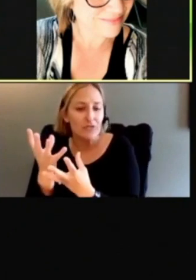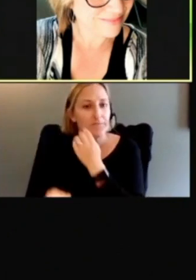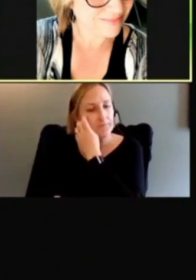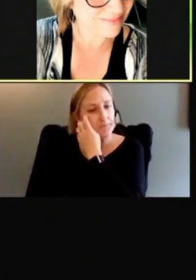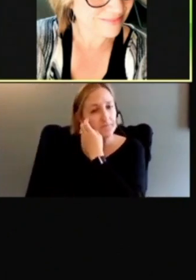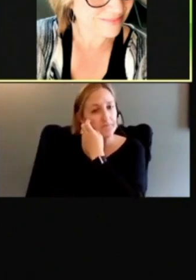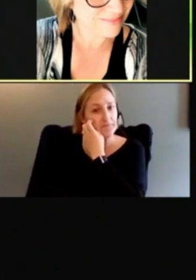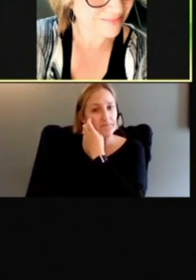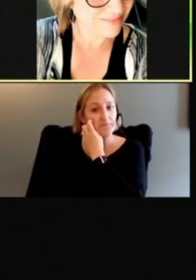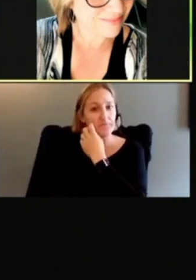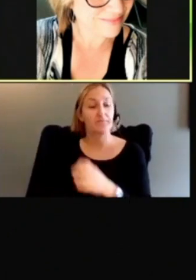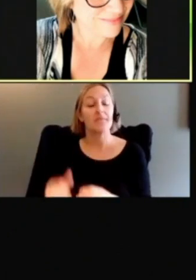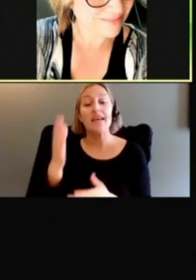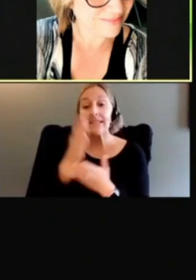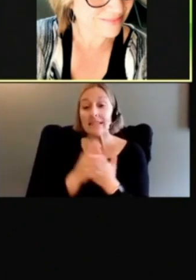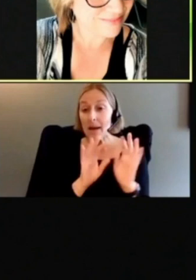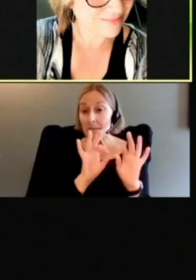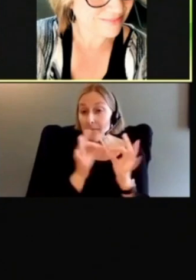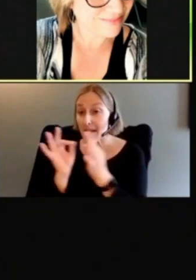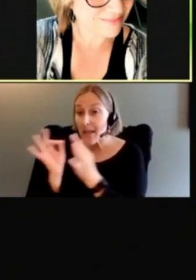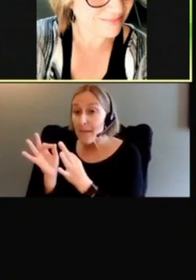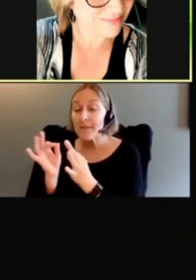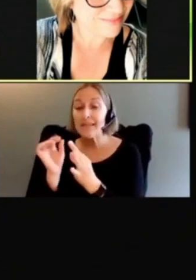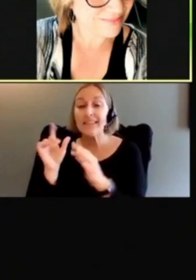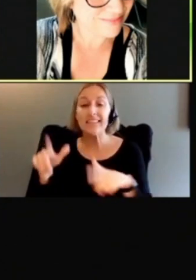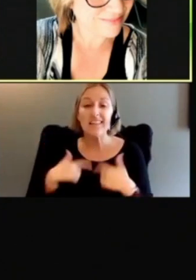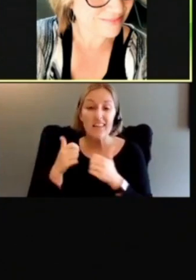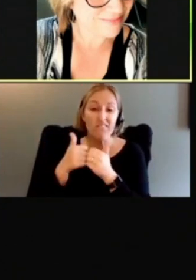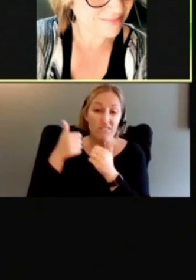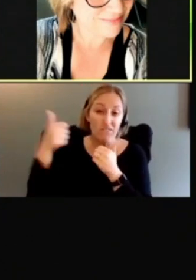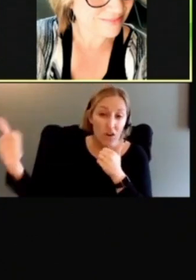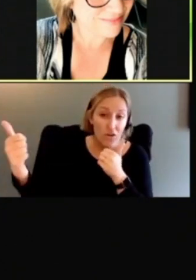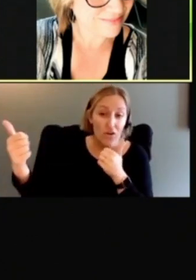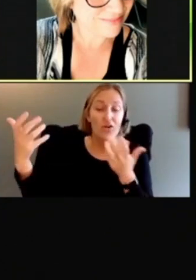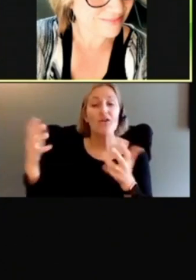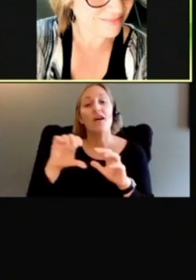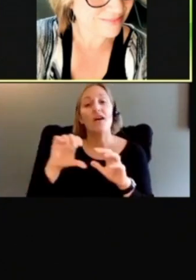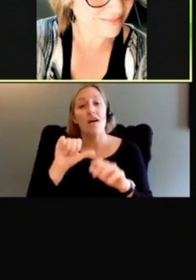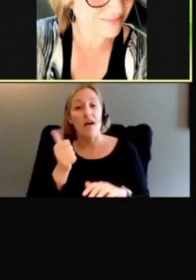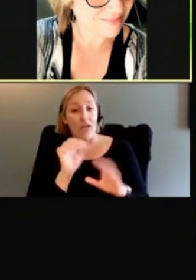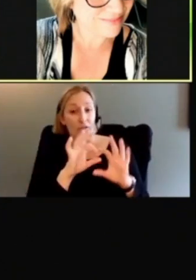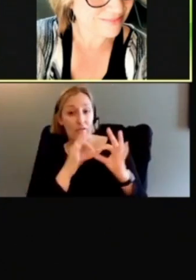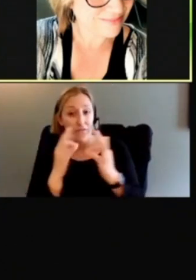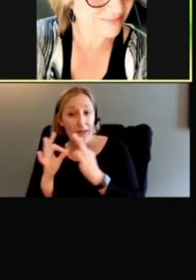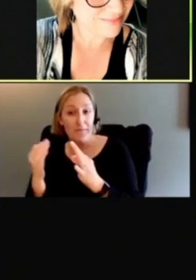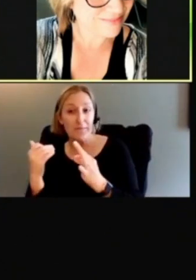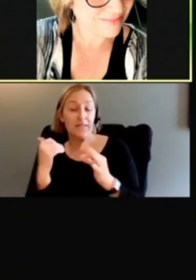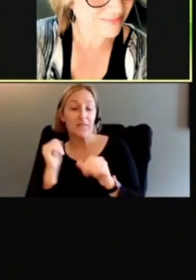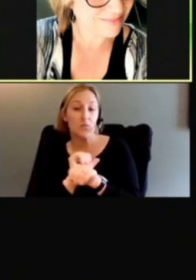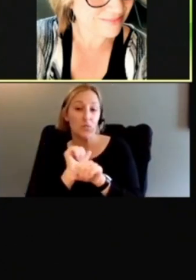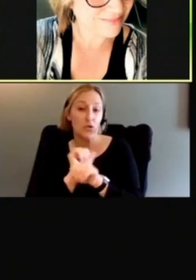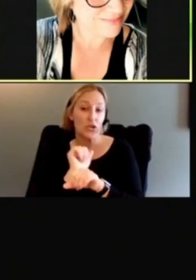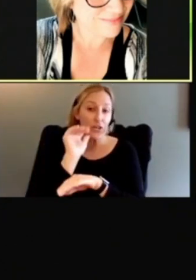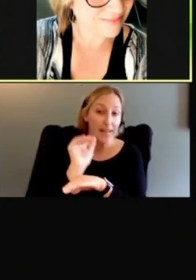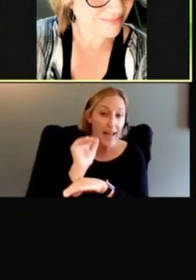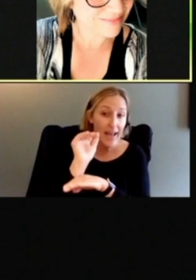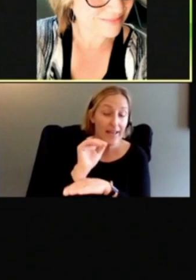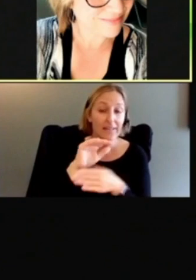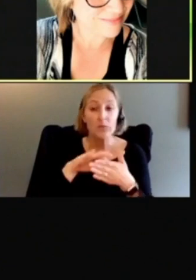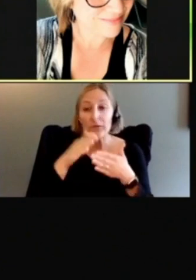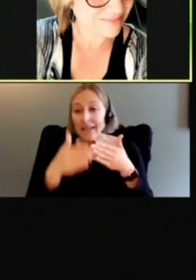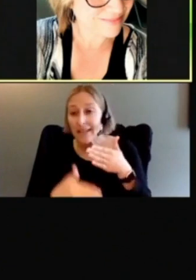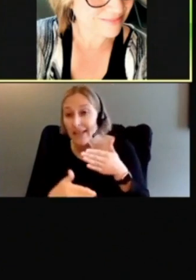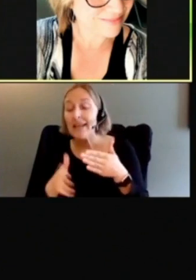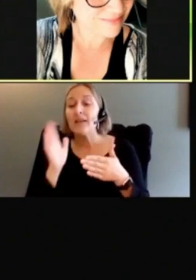classes. Some families live in remote areas, others work nights and weekends, and let's face it, bed rest